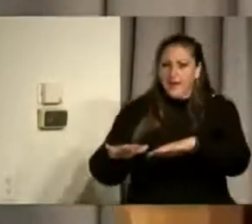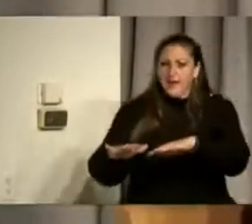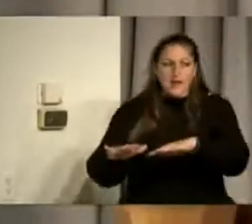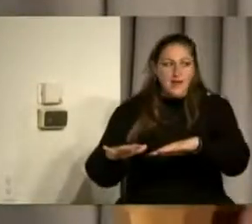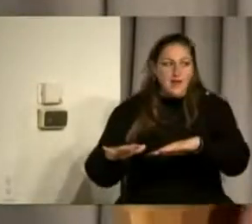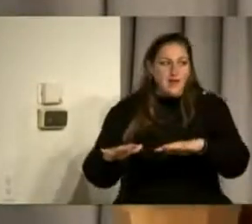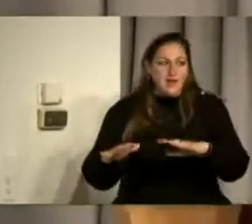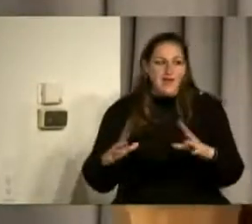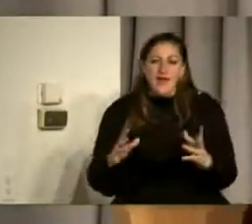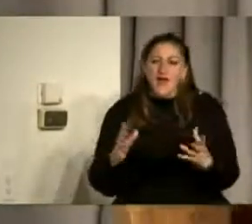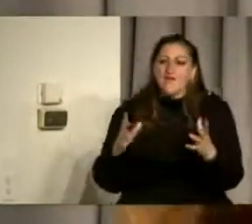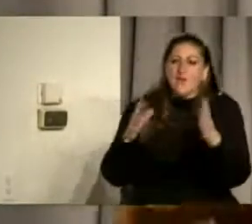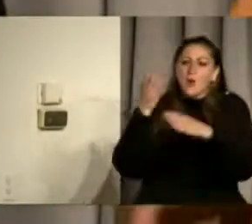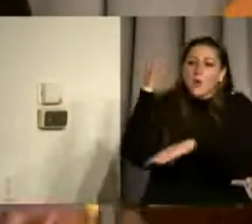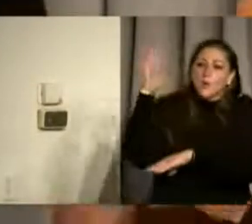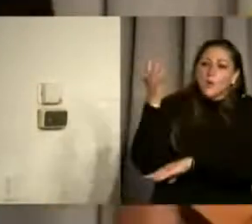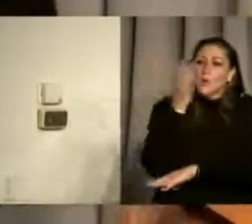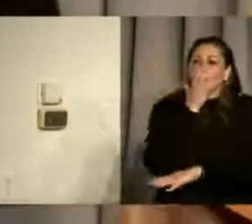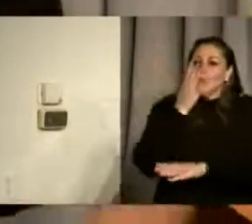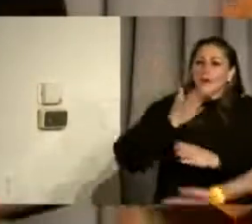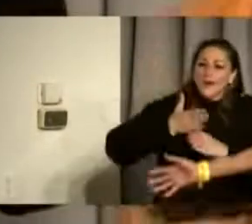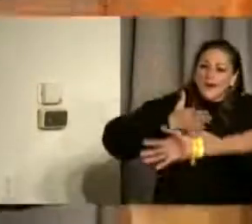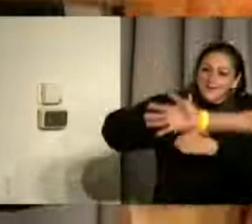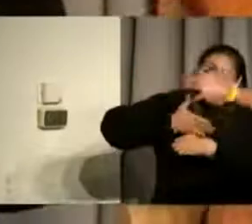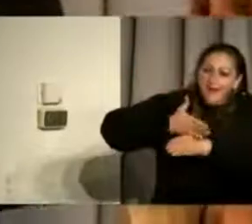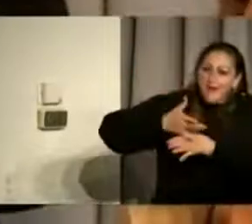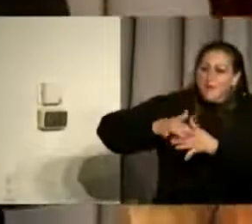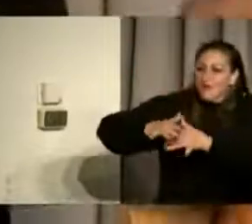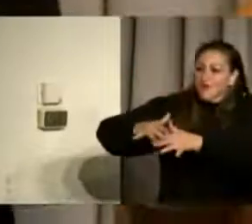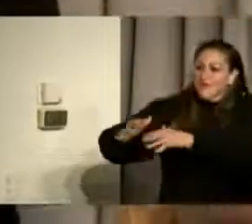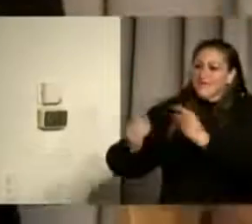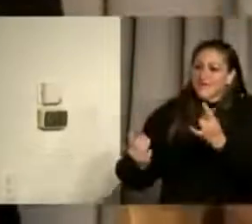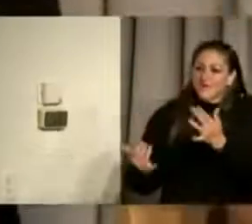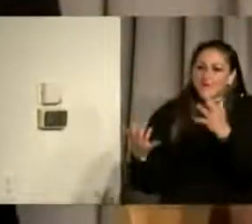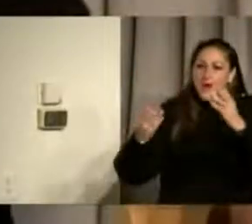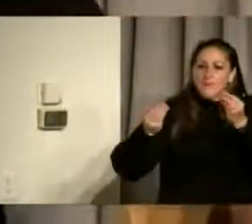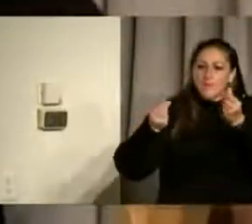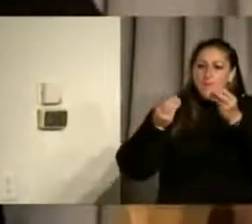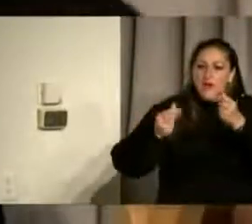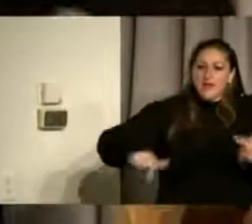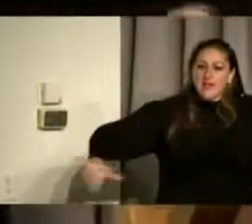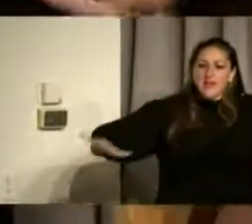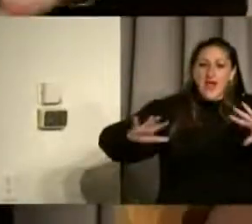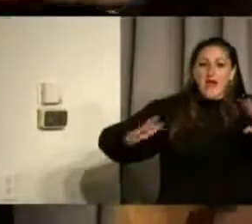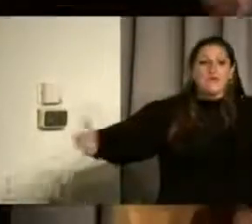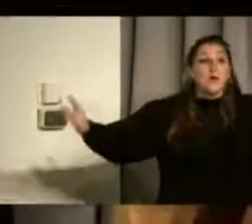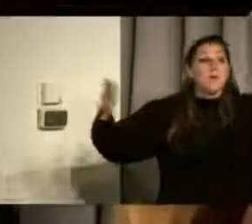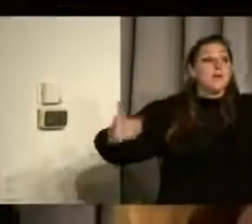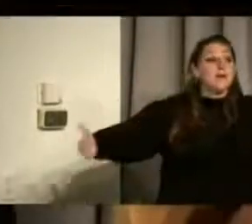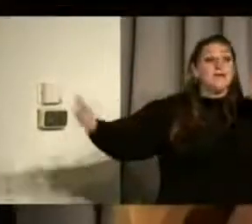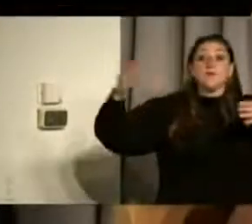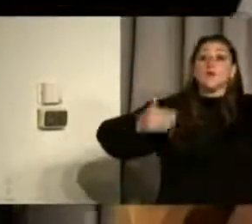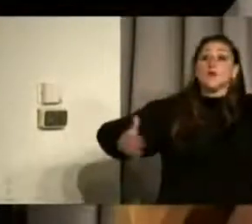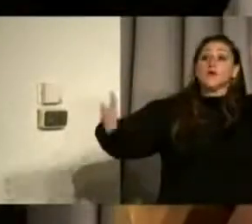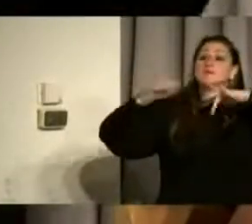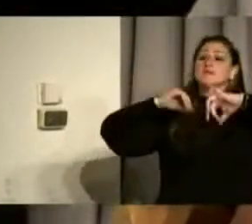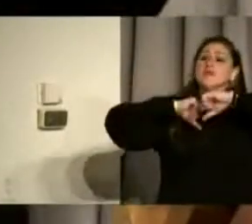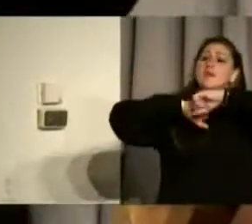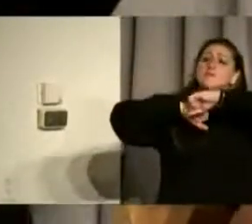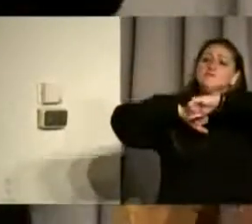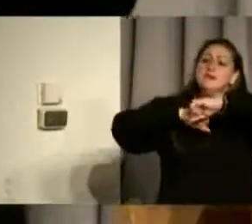some firewoods, prepare the land for all the people to come to that place, because it was a very protected